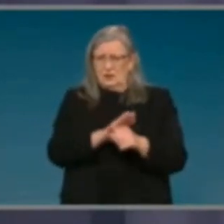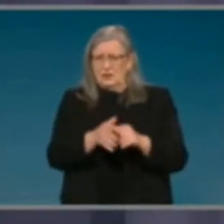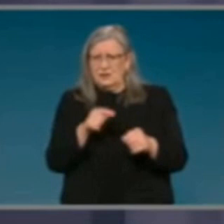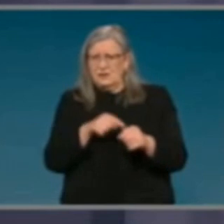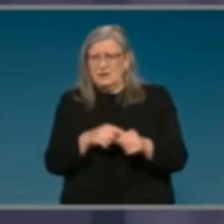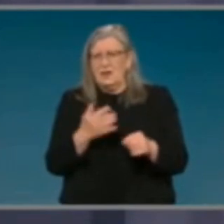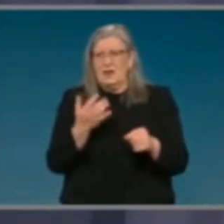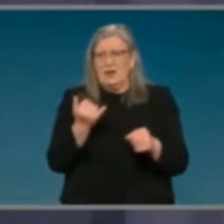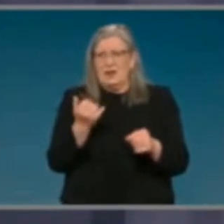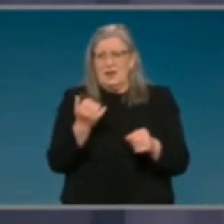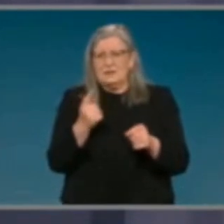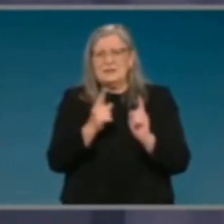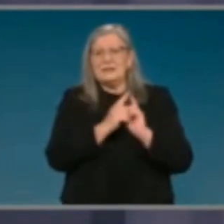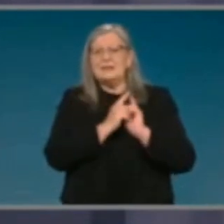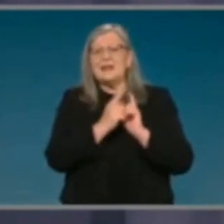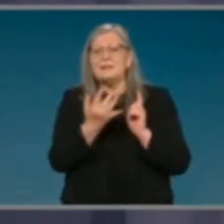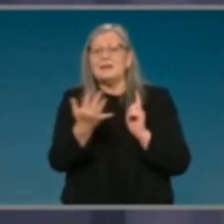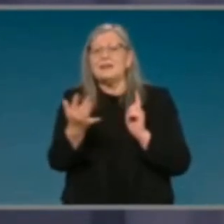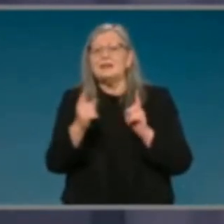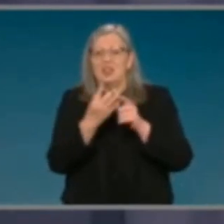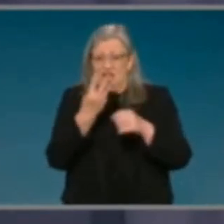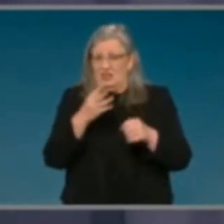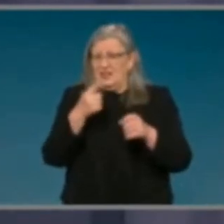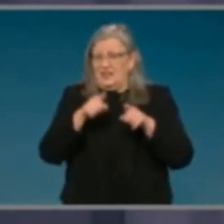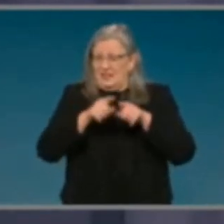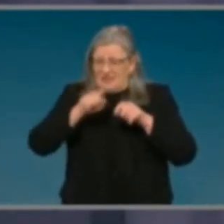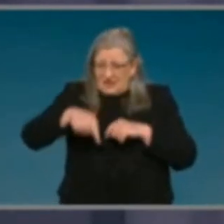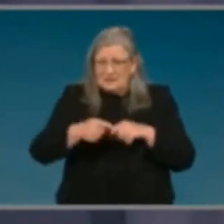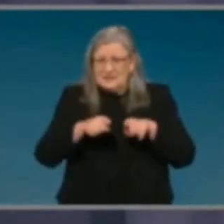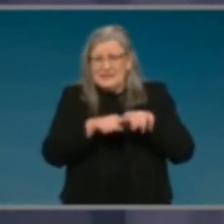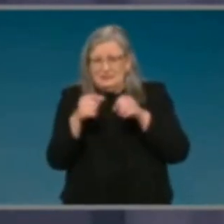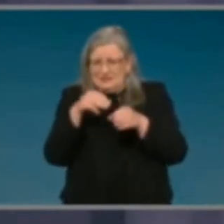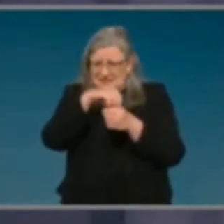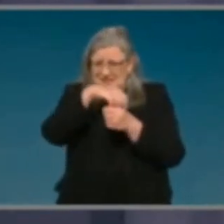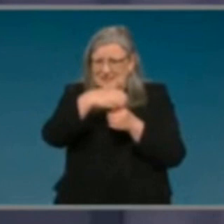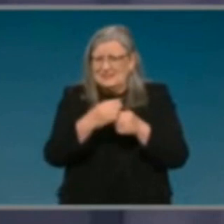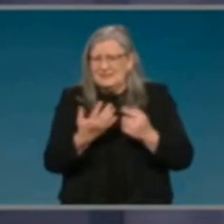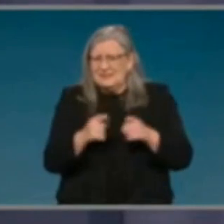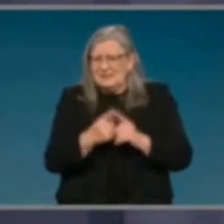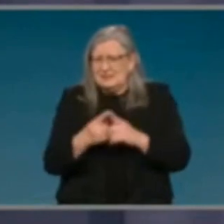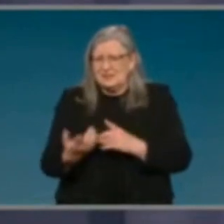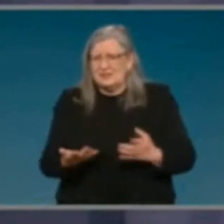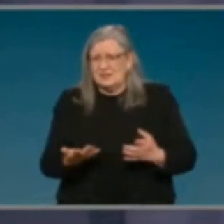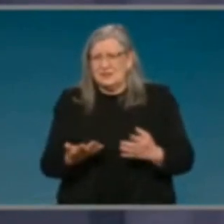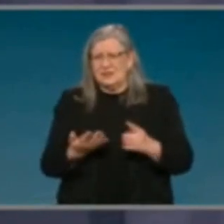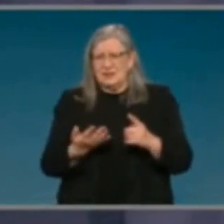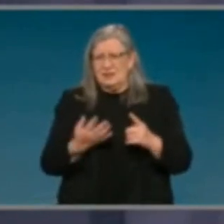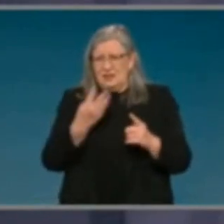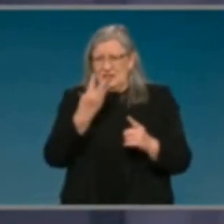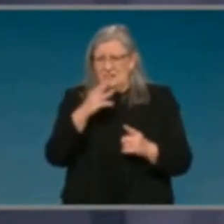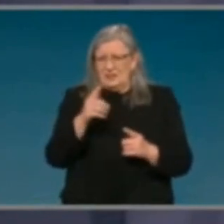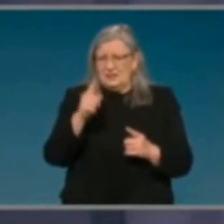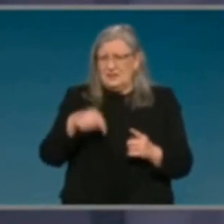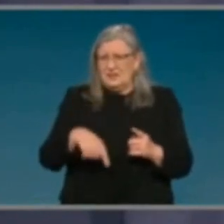that have been logged. And so that's the nature of this disease, and where we have to make changes, then